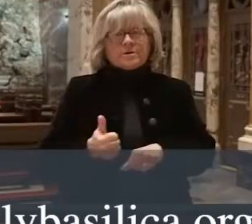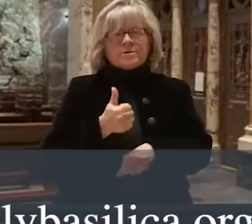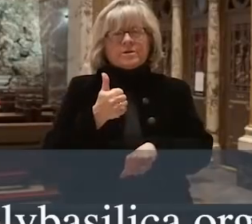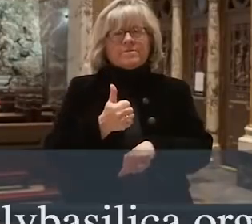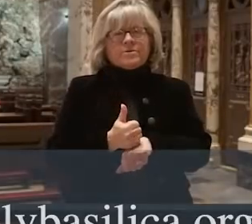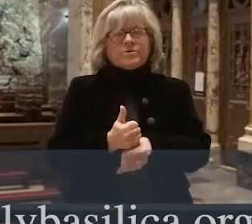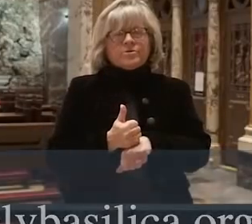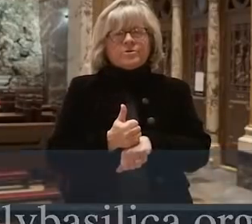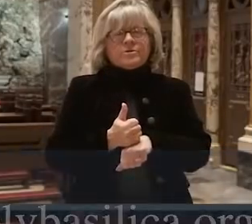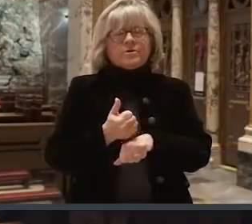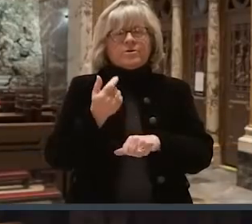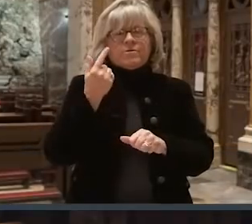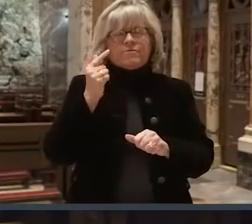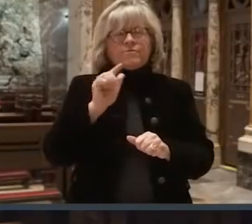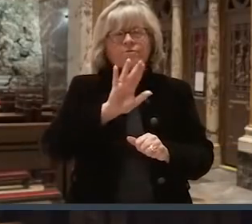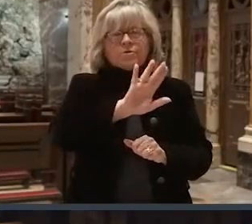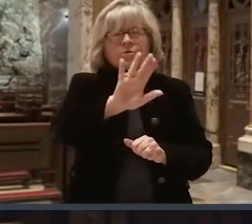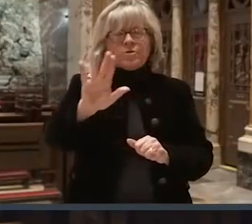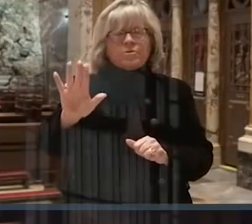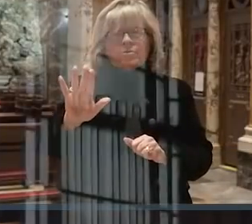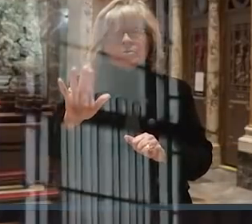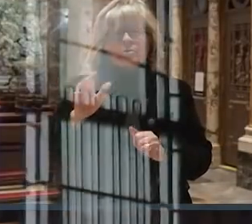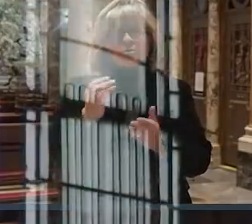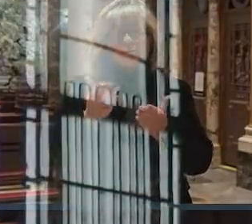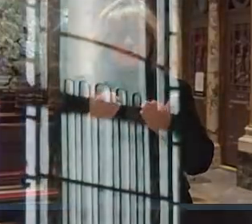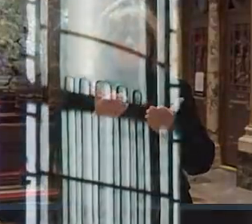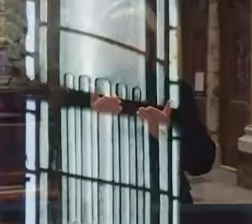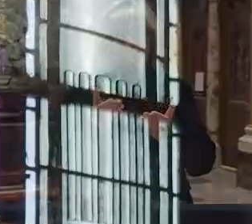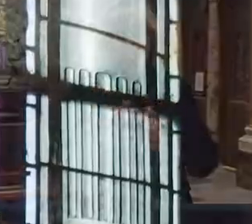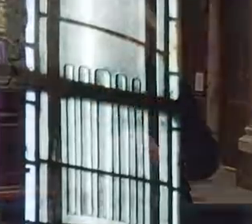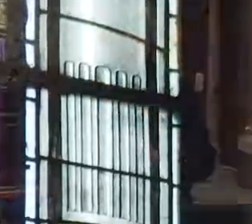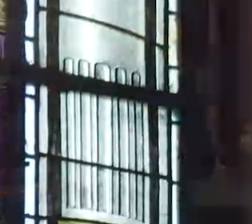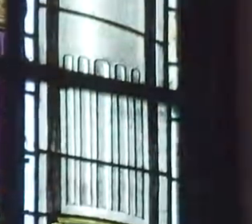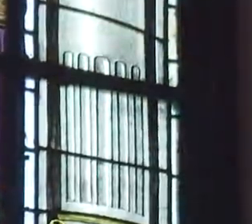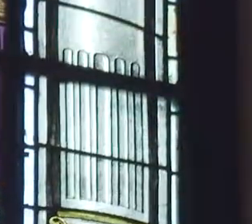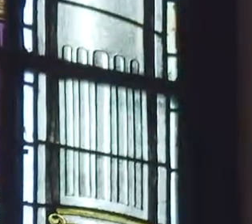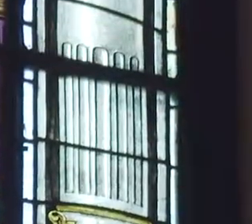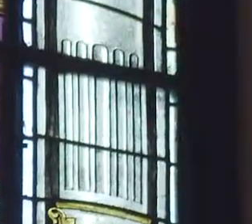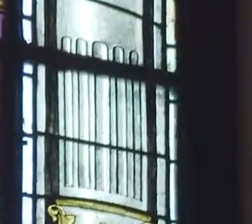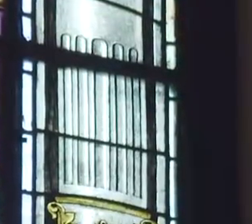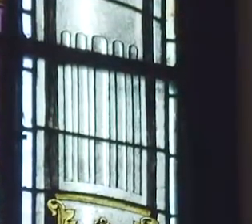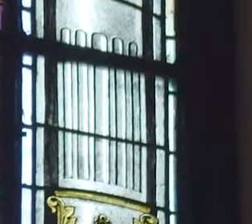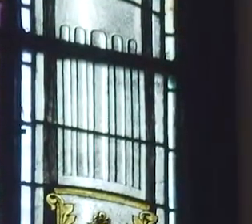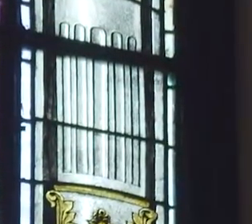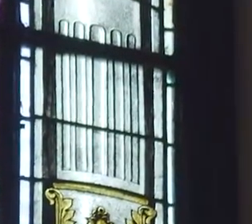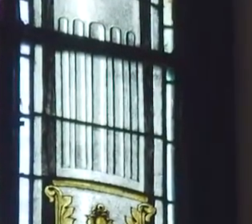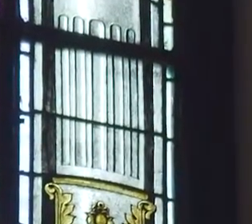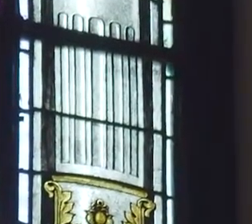generations. Forever.